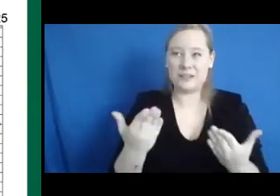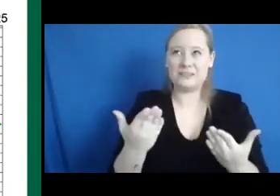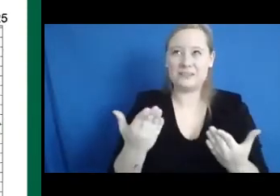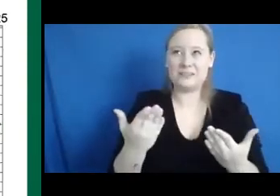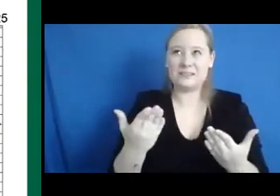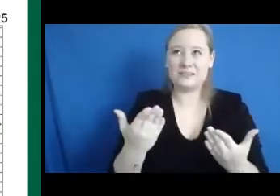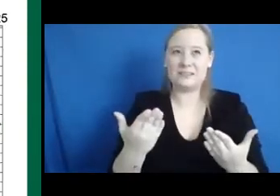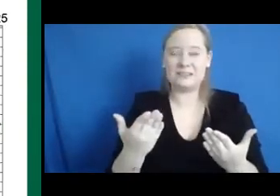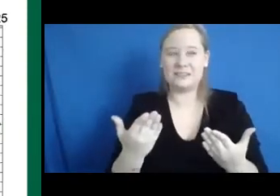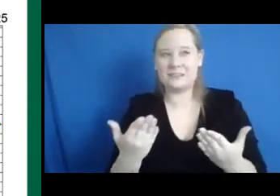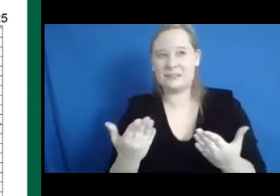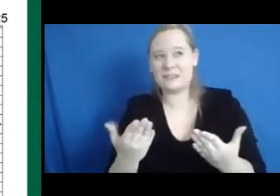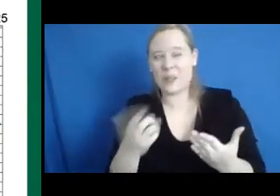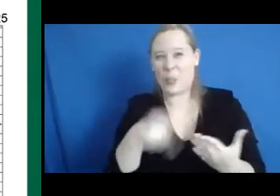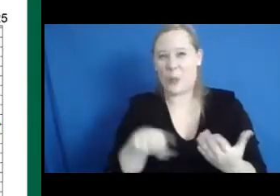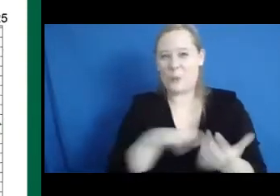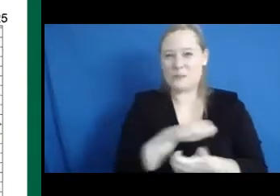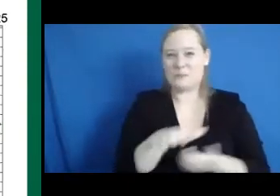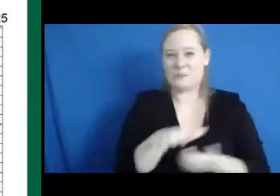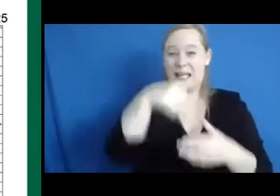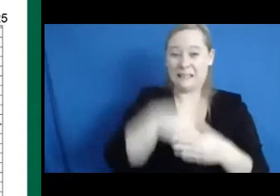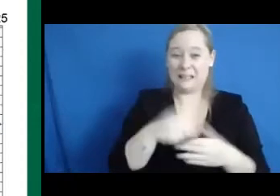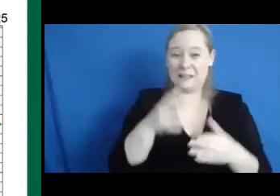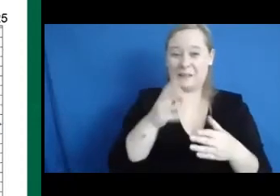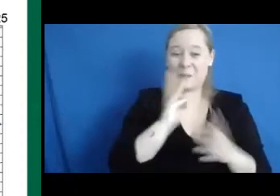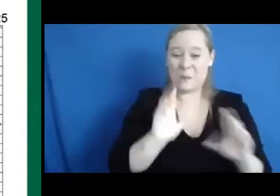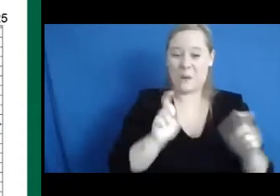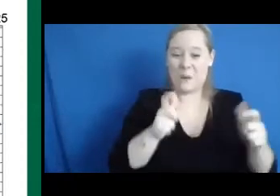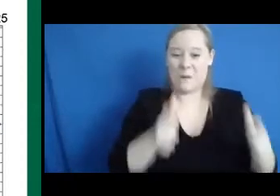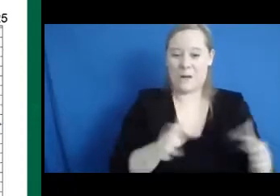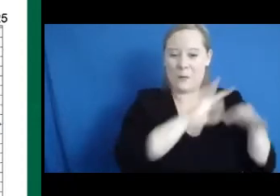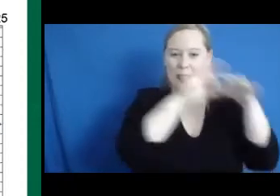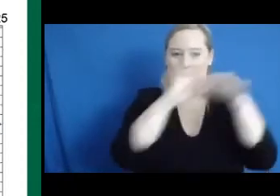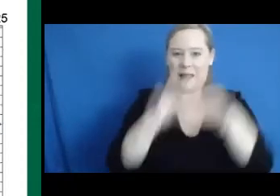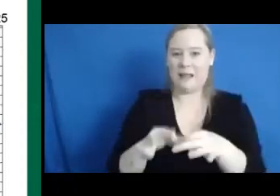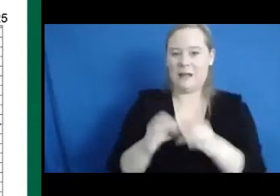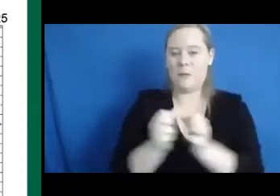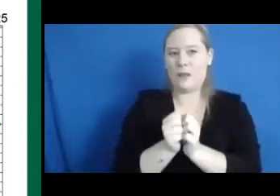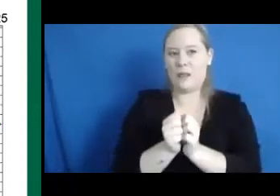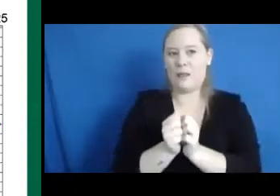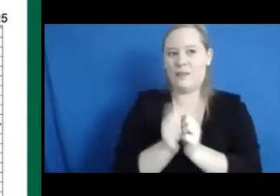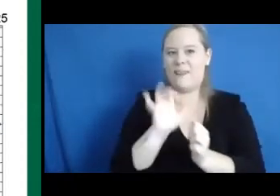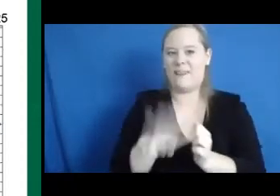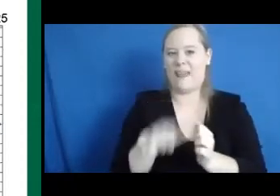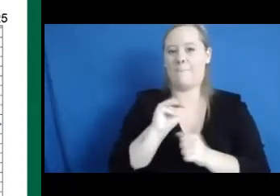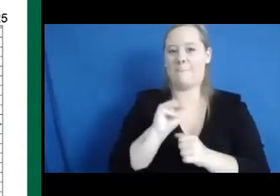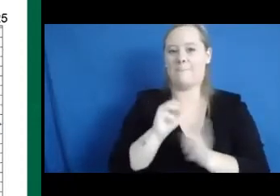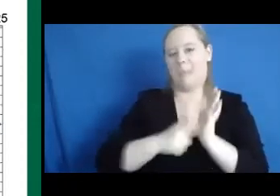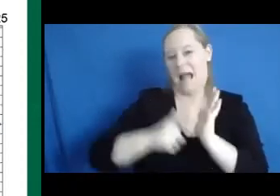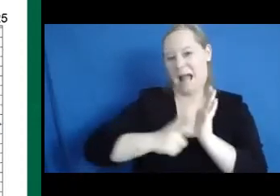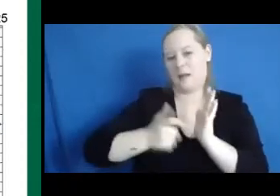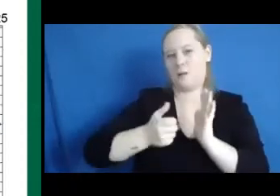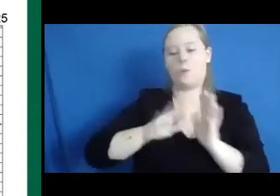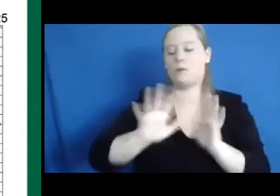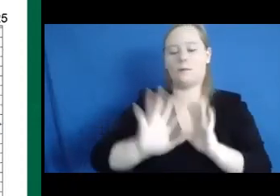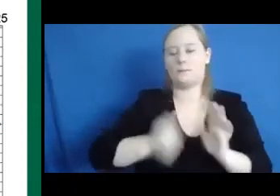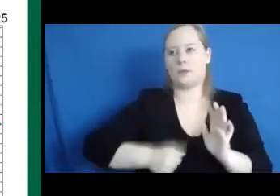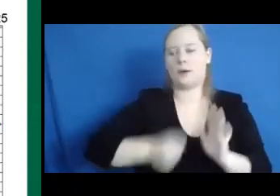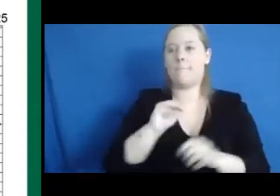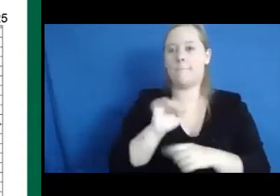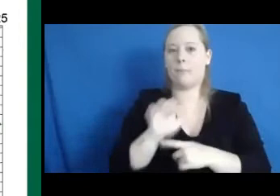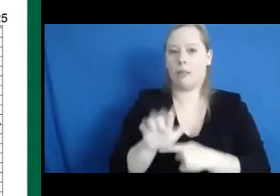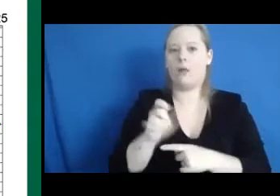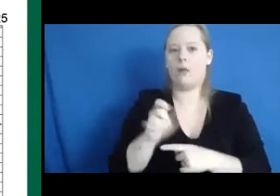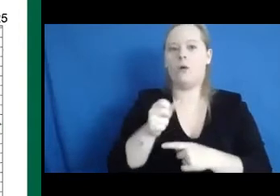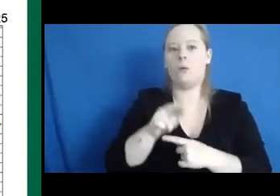those concentrations in the reservoir are related to that mine or excuse me, that mill or some of the larger